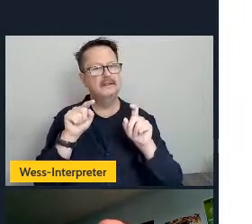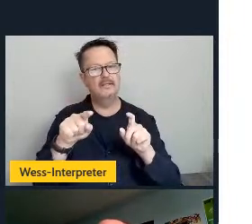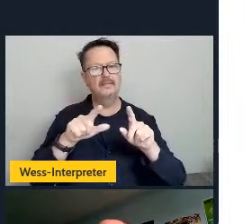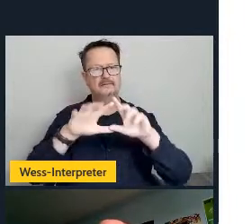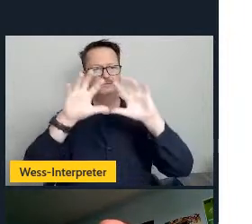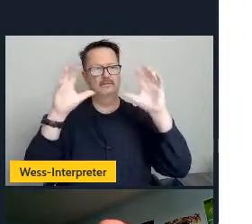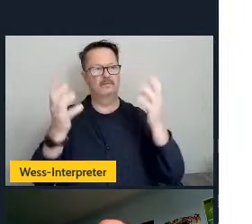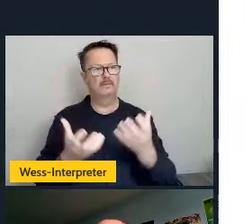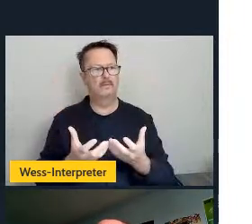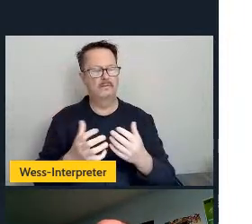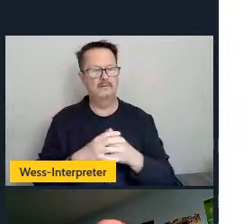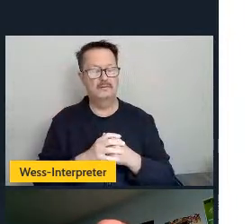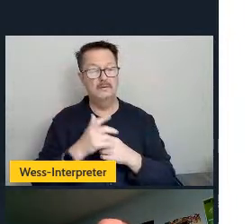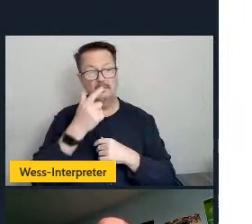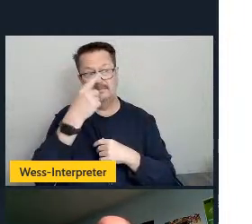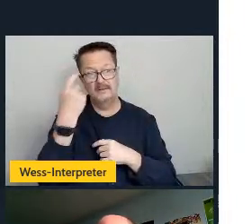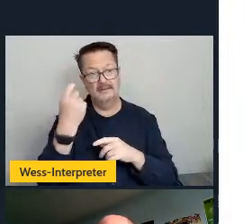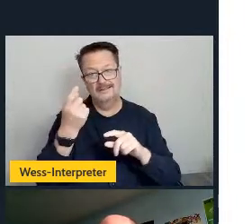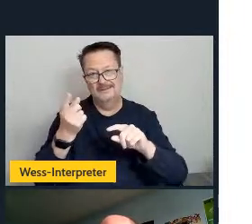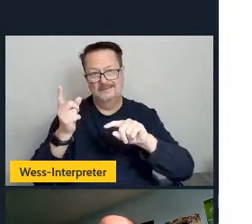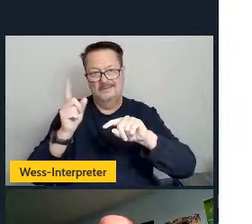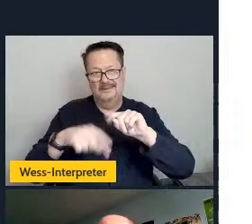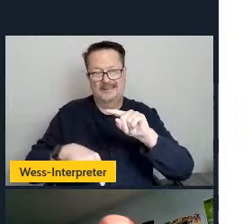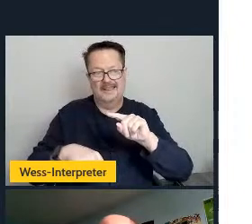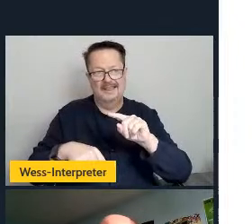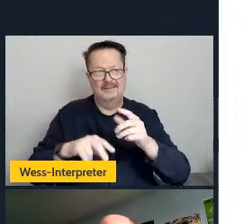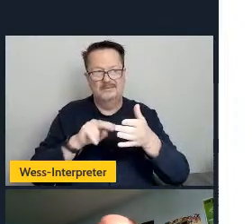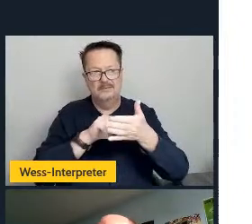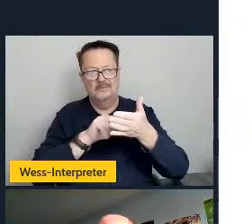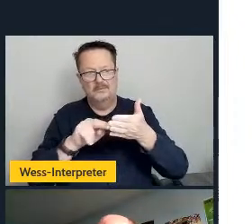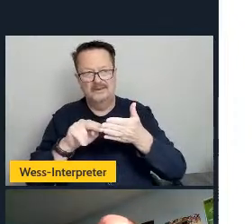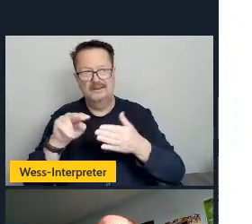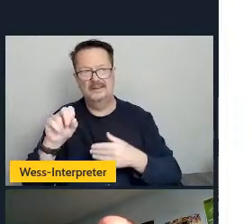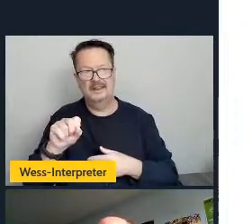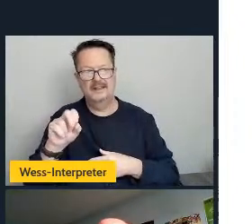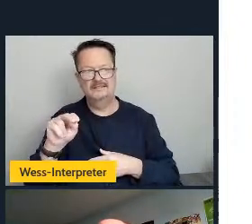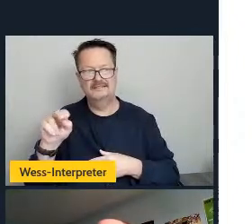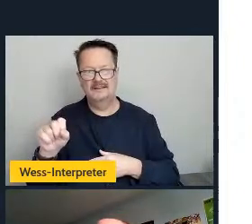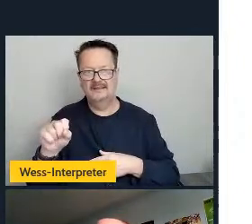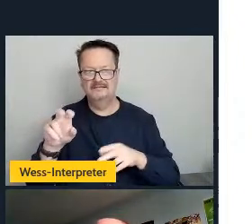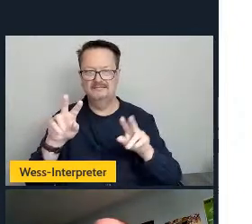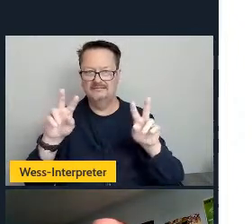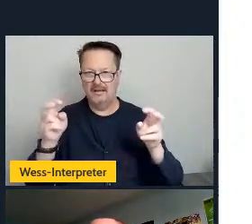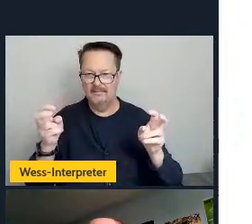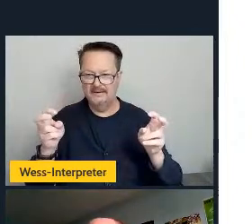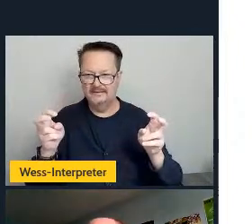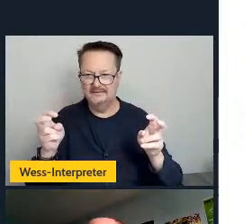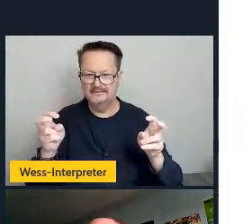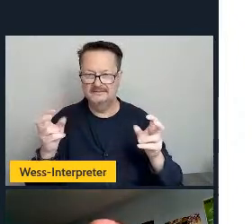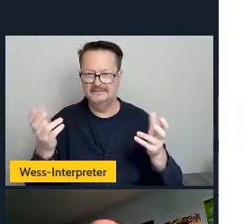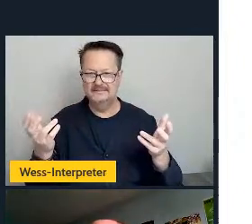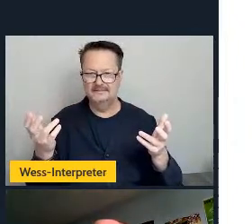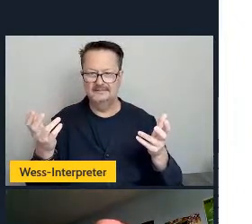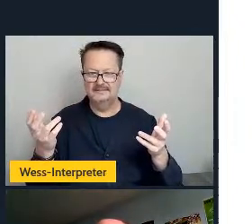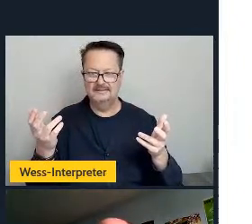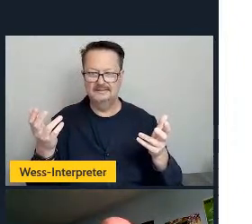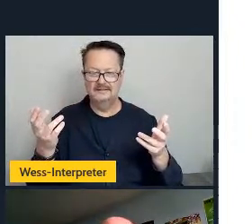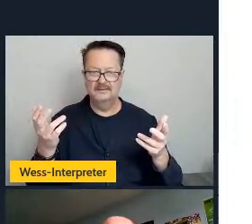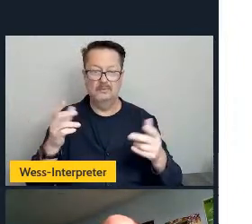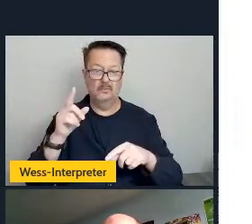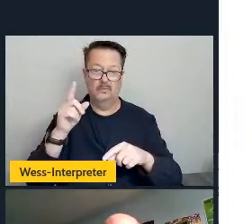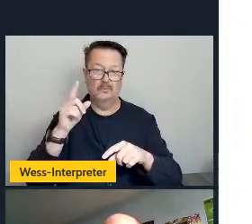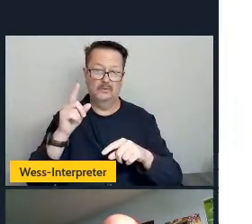whole? Because we can't read an SNS topic, and we